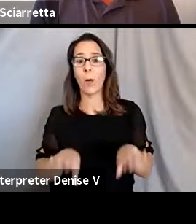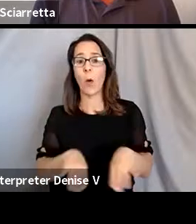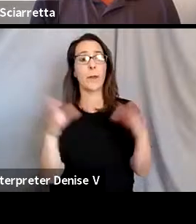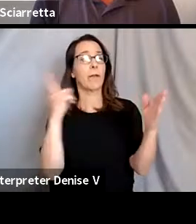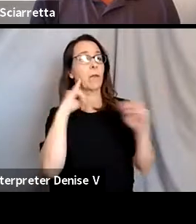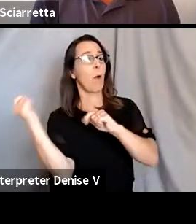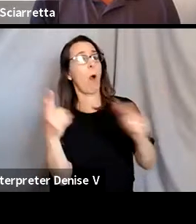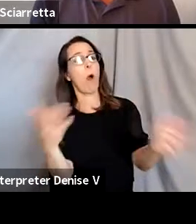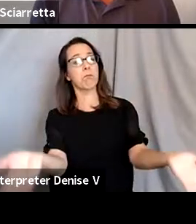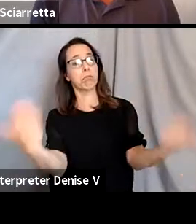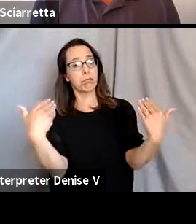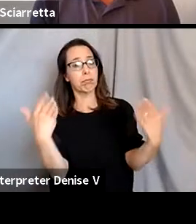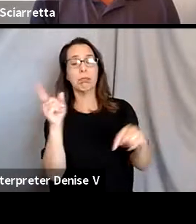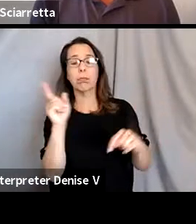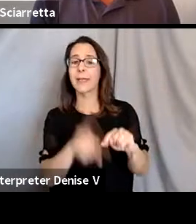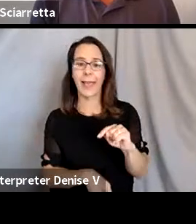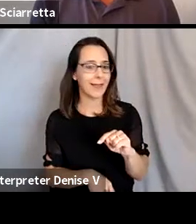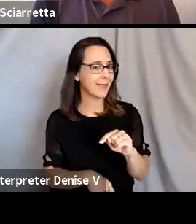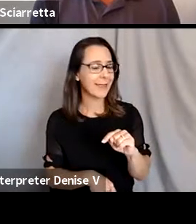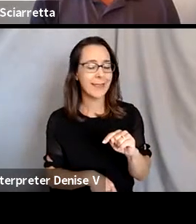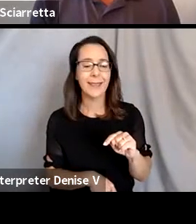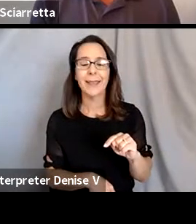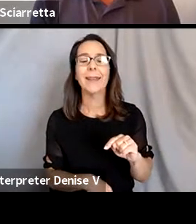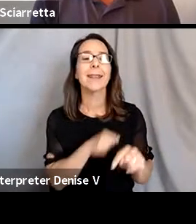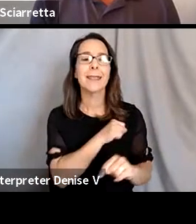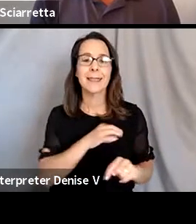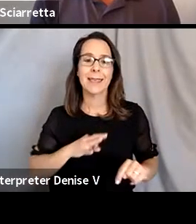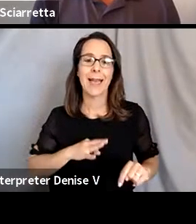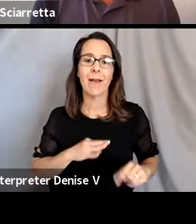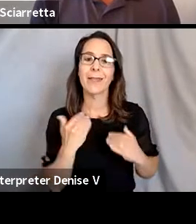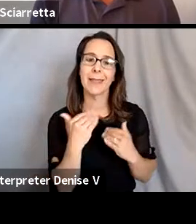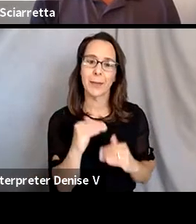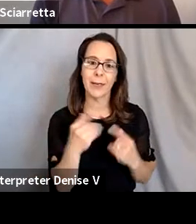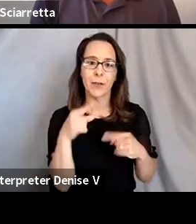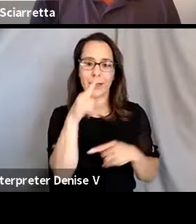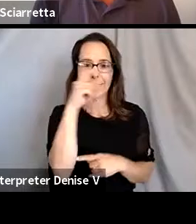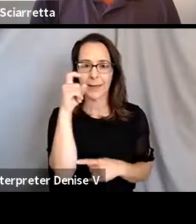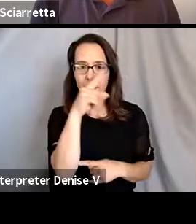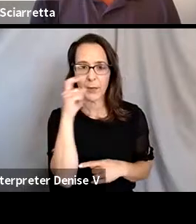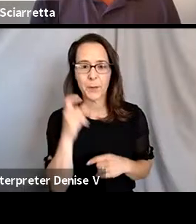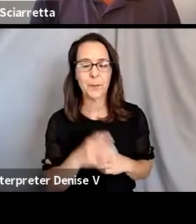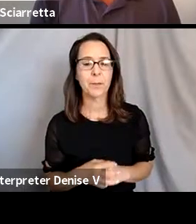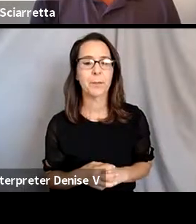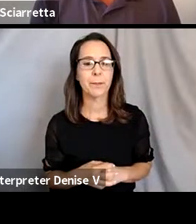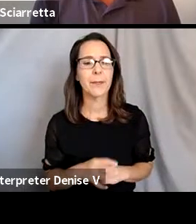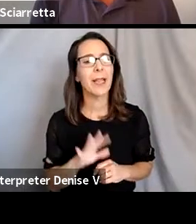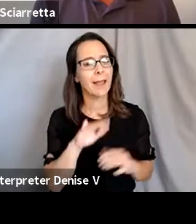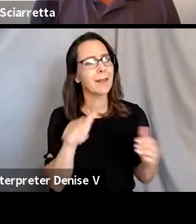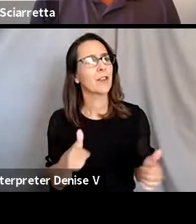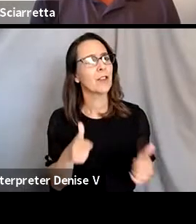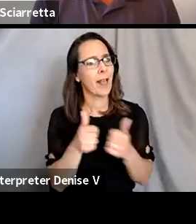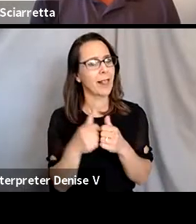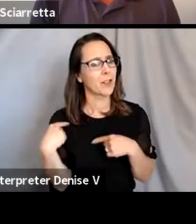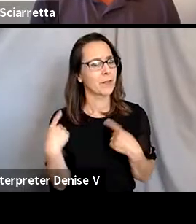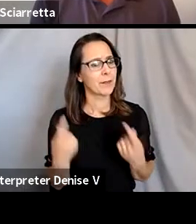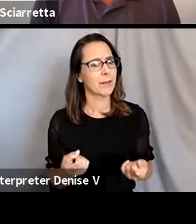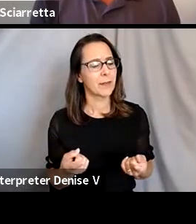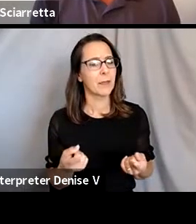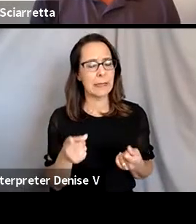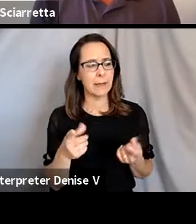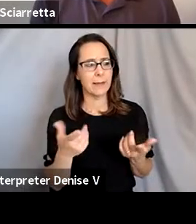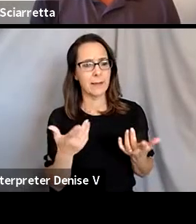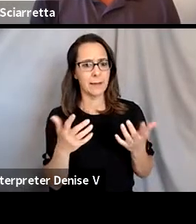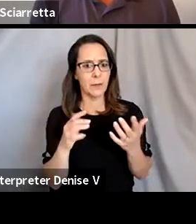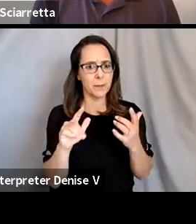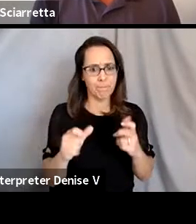wanted to participate. I think that's been always a challenge, is to make sure we have